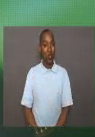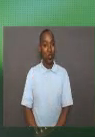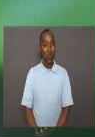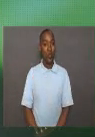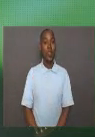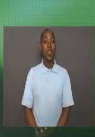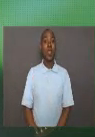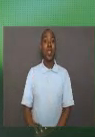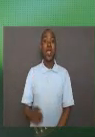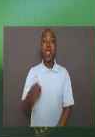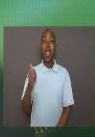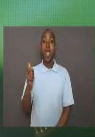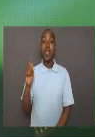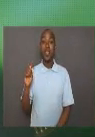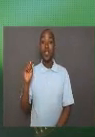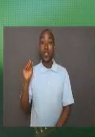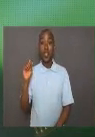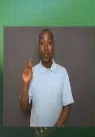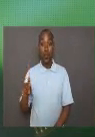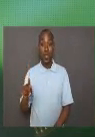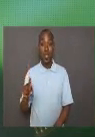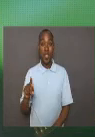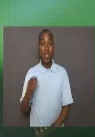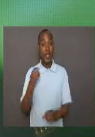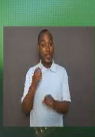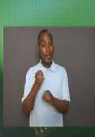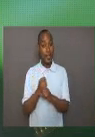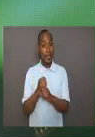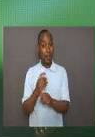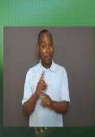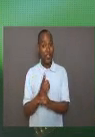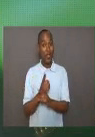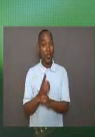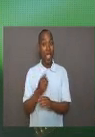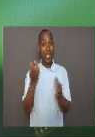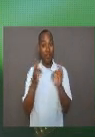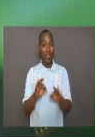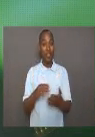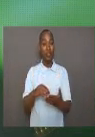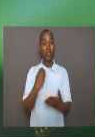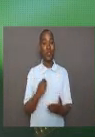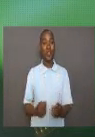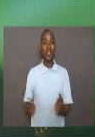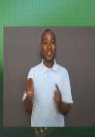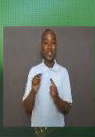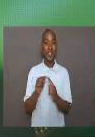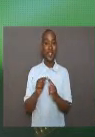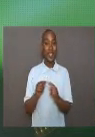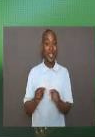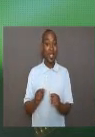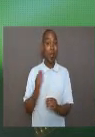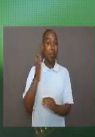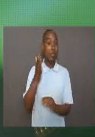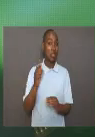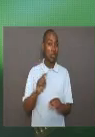about the formation and the importance of ATP. Until